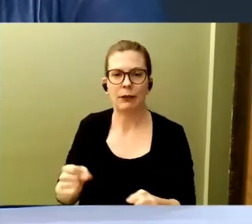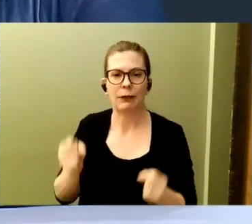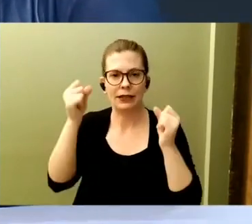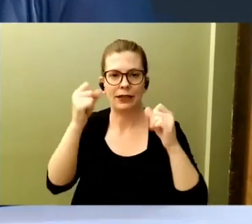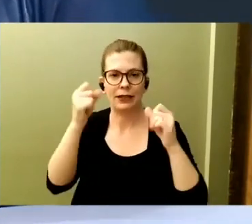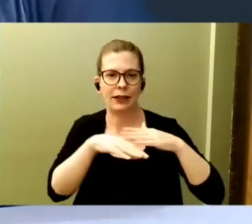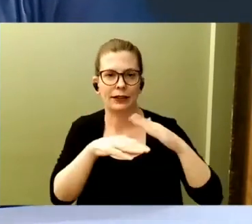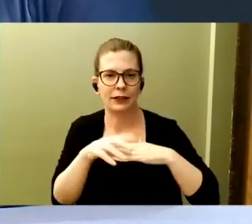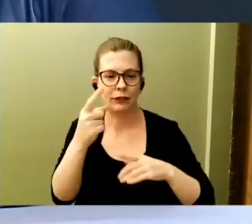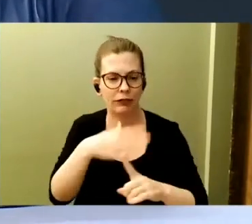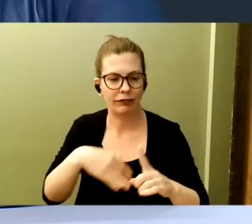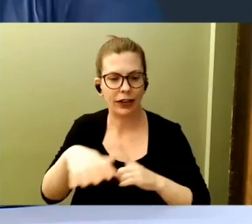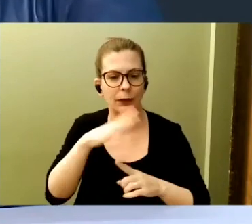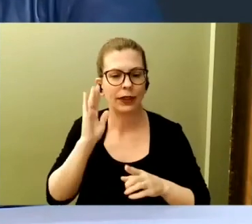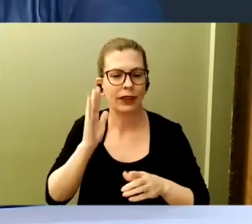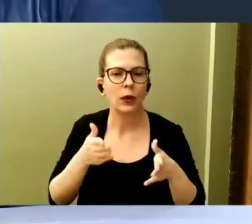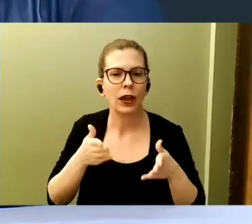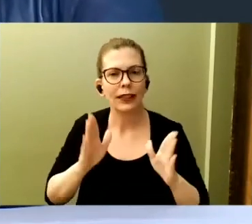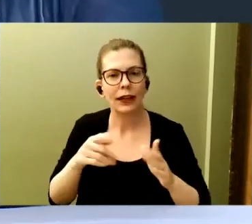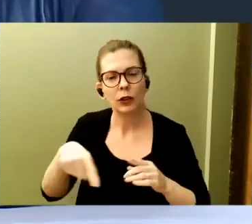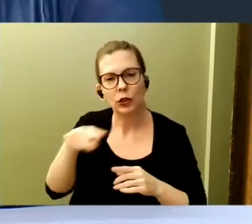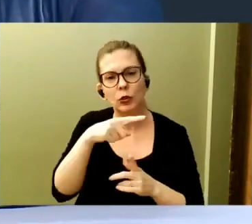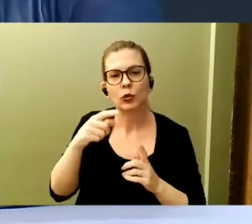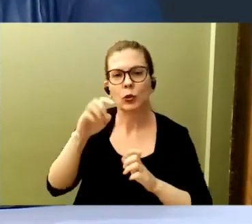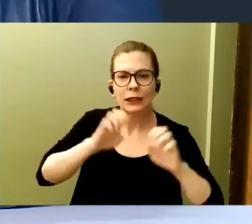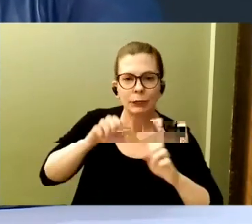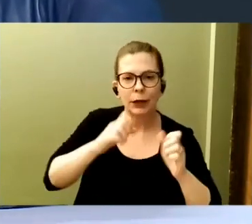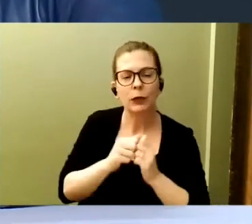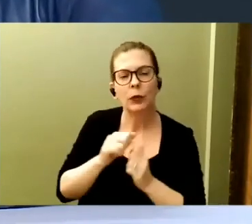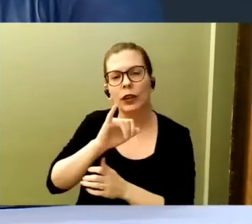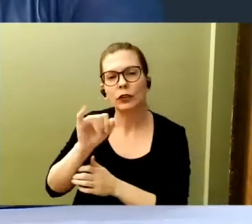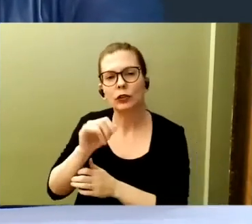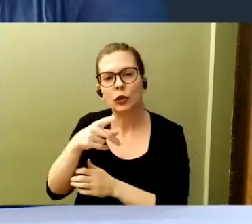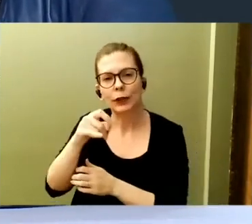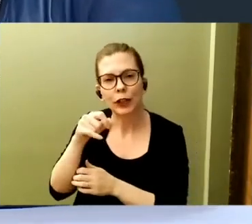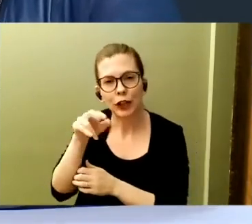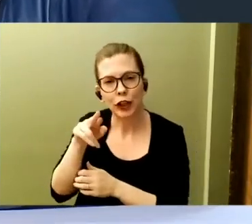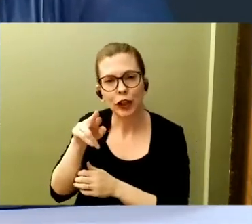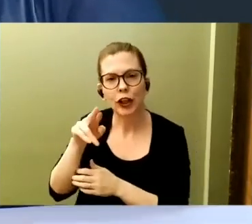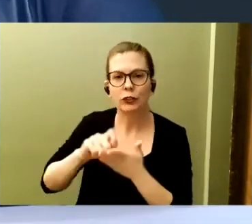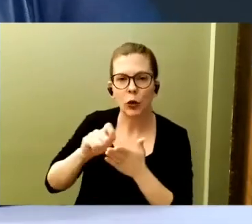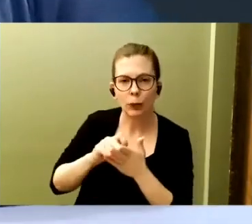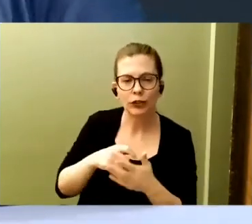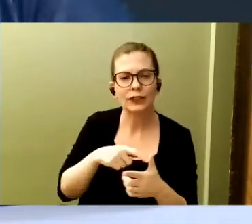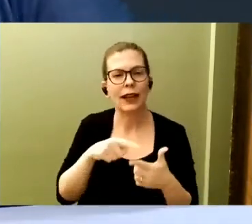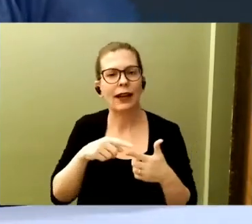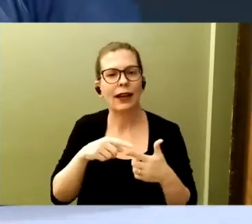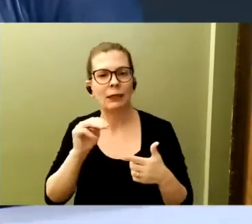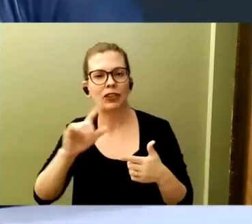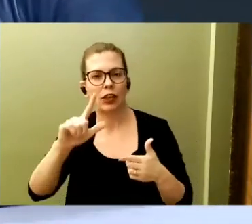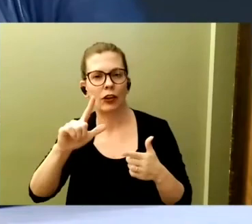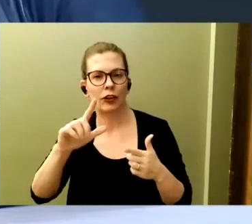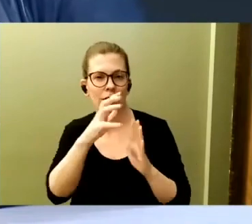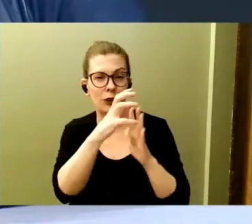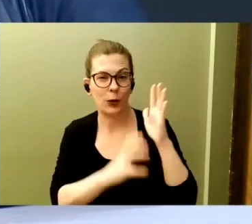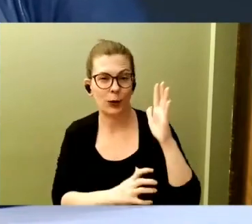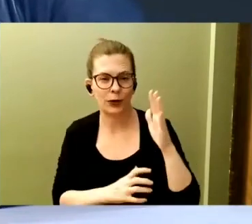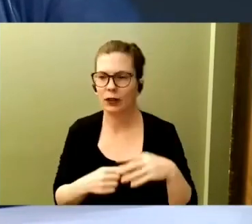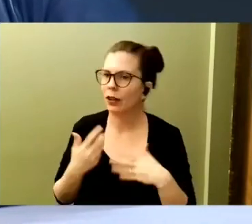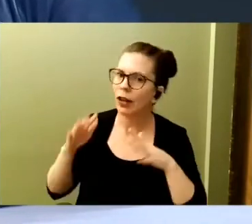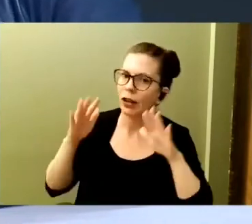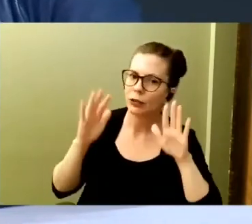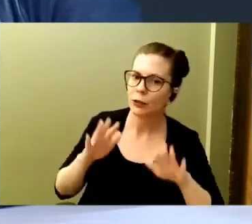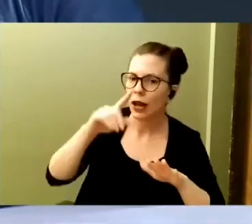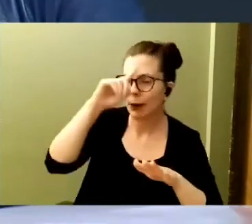to experiment with Jupyter notebooks and machine learning code. So this is great, actually, because it means